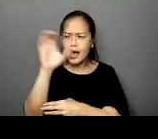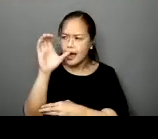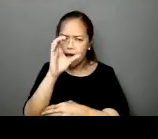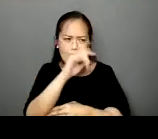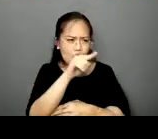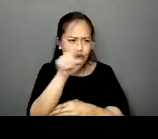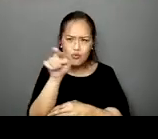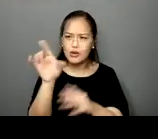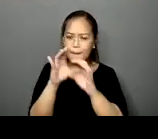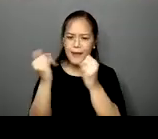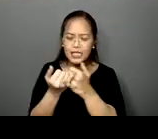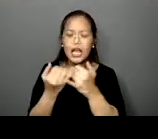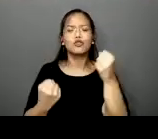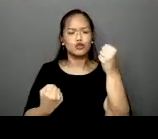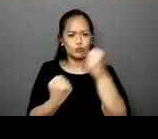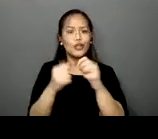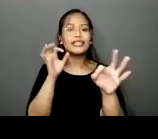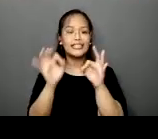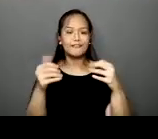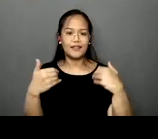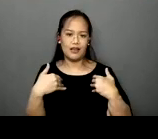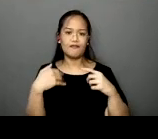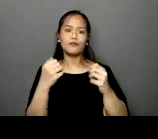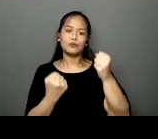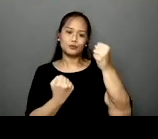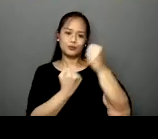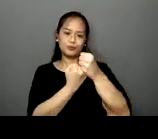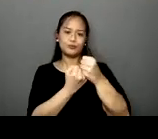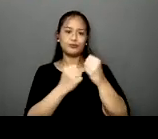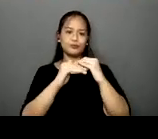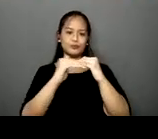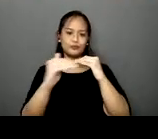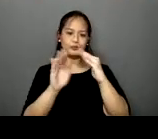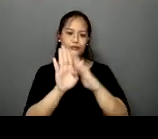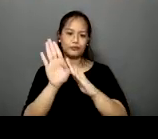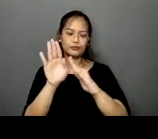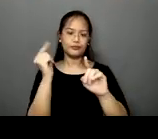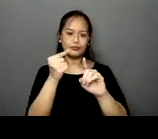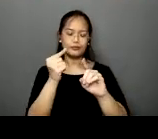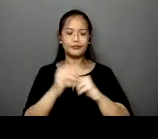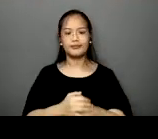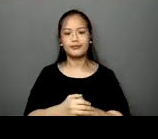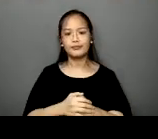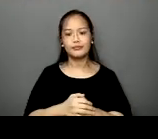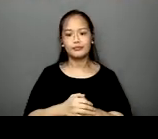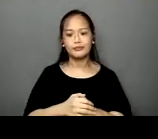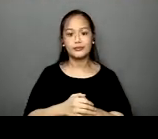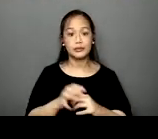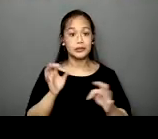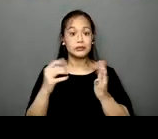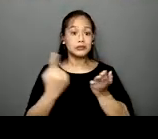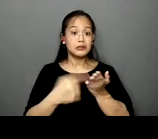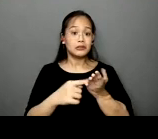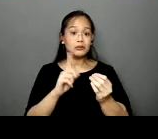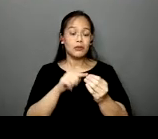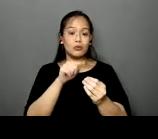and practices that do this. Now, when we talk about all these sustainability and the goals for